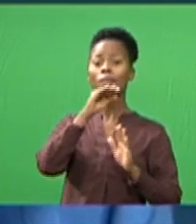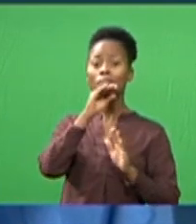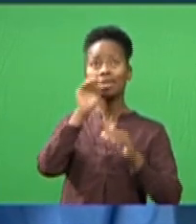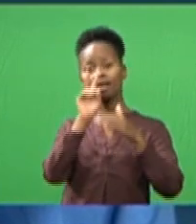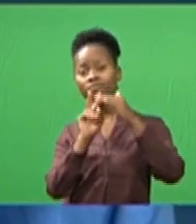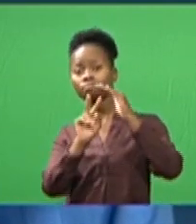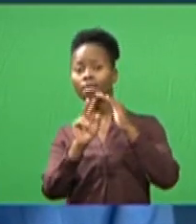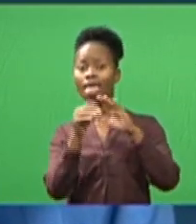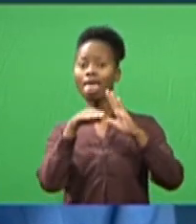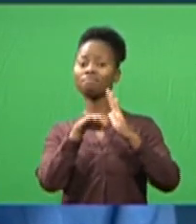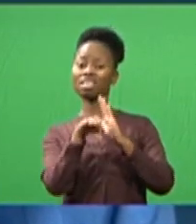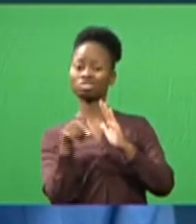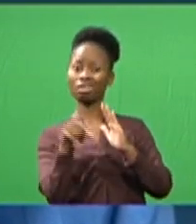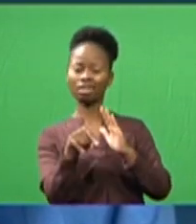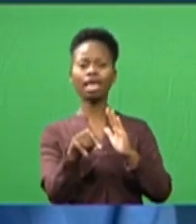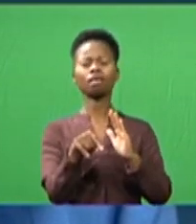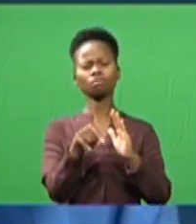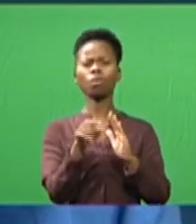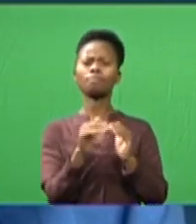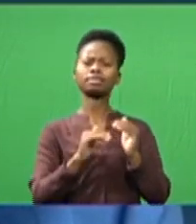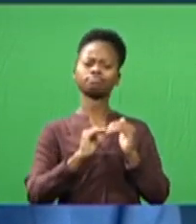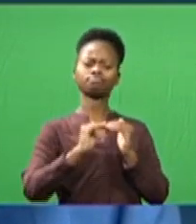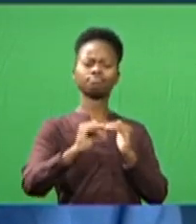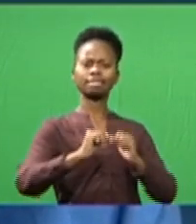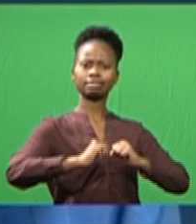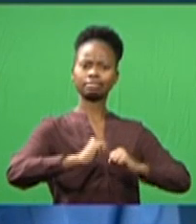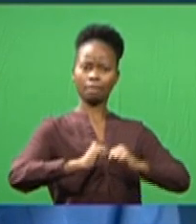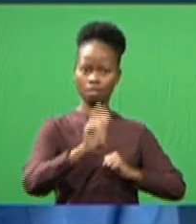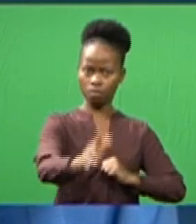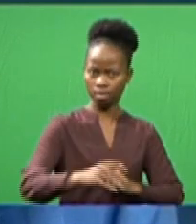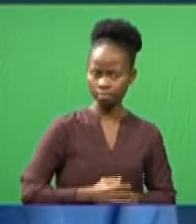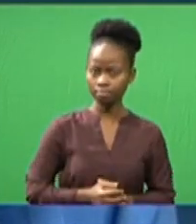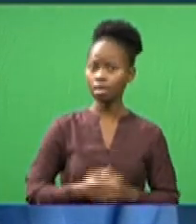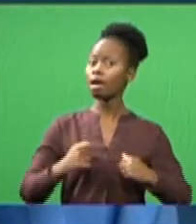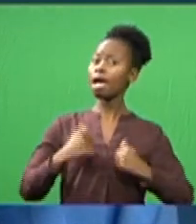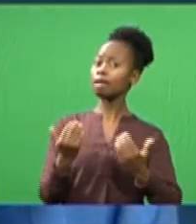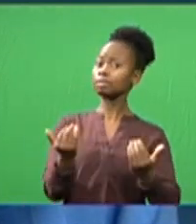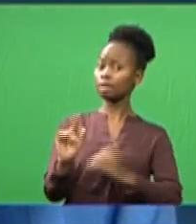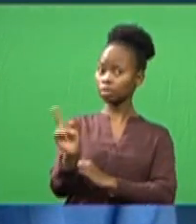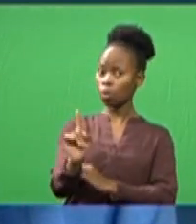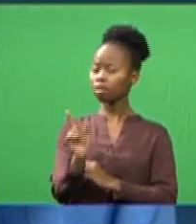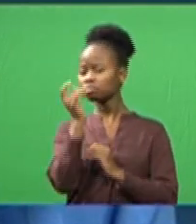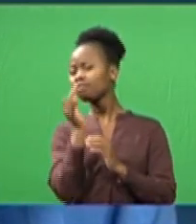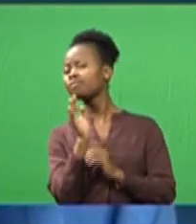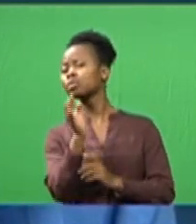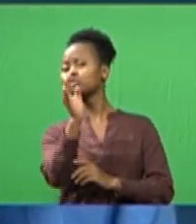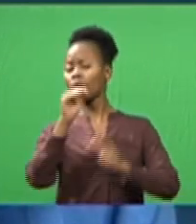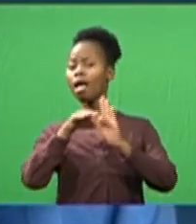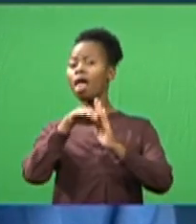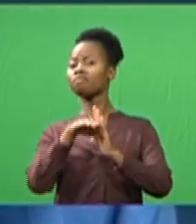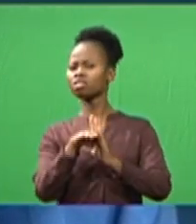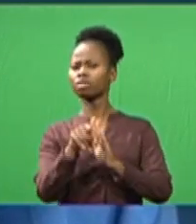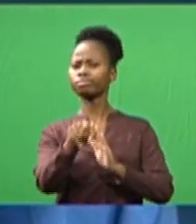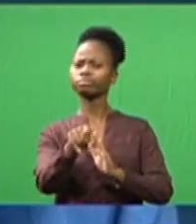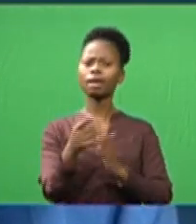forecast relatively stable. Expectations of future inflation have broadly stabilized at around